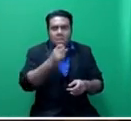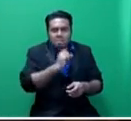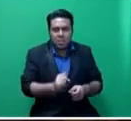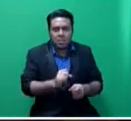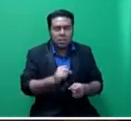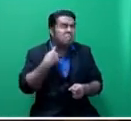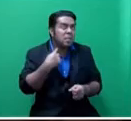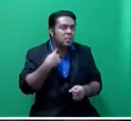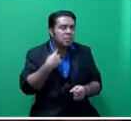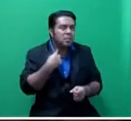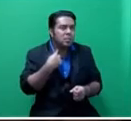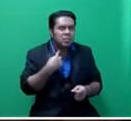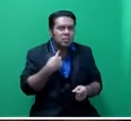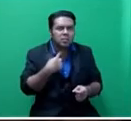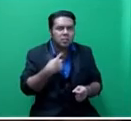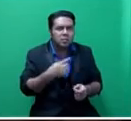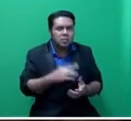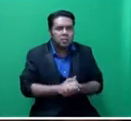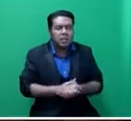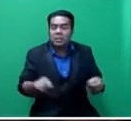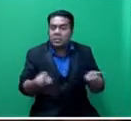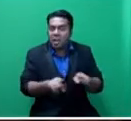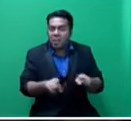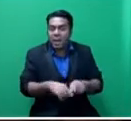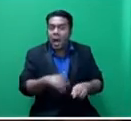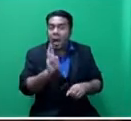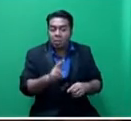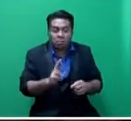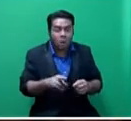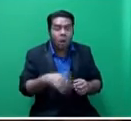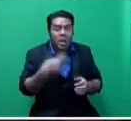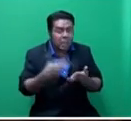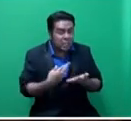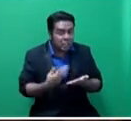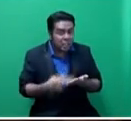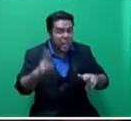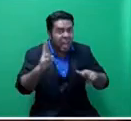entity, just like Rail Rice, FSC.